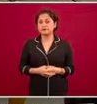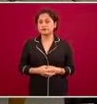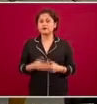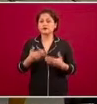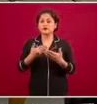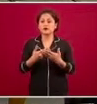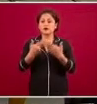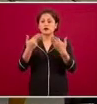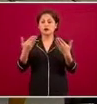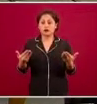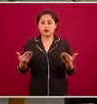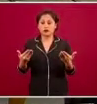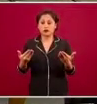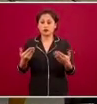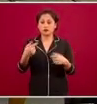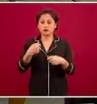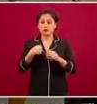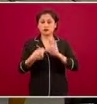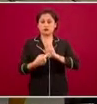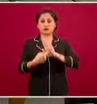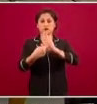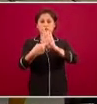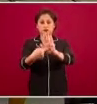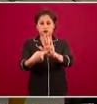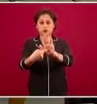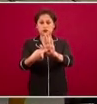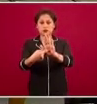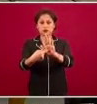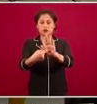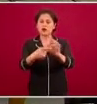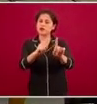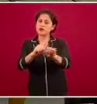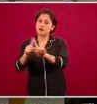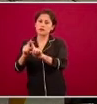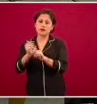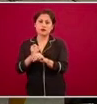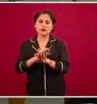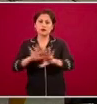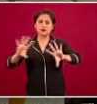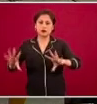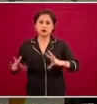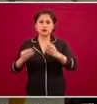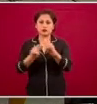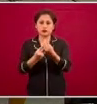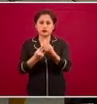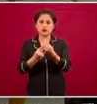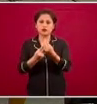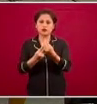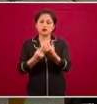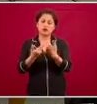Enseguida vamos a mostrar algunos datos complementarios que tienen que ver con